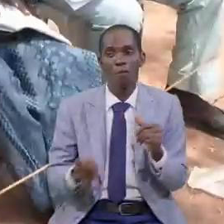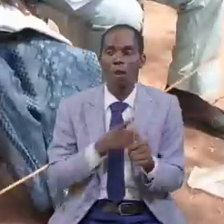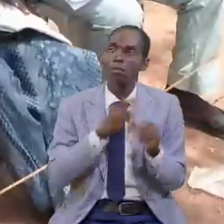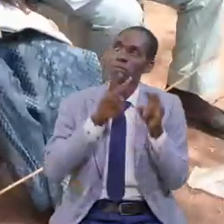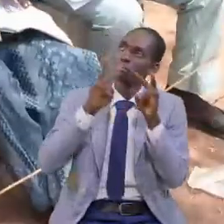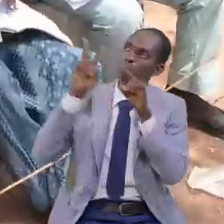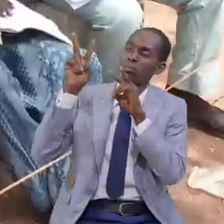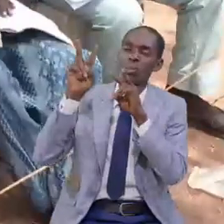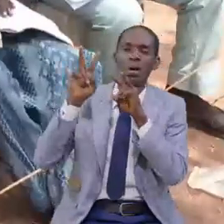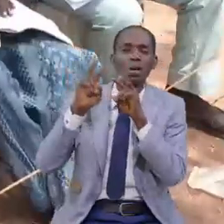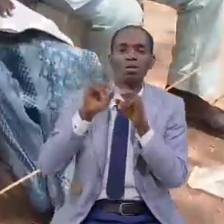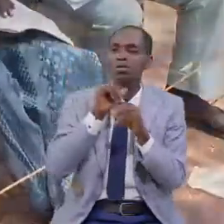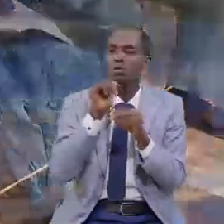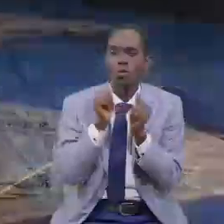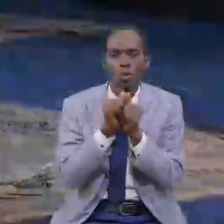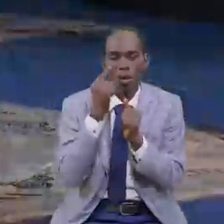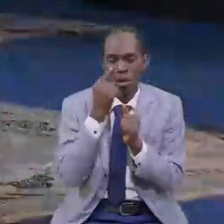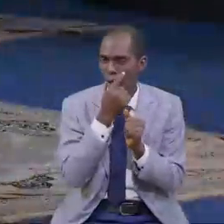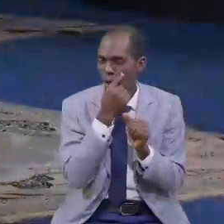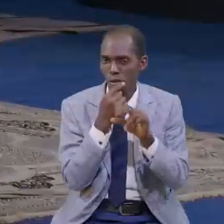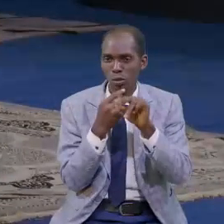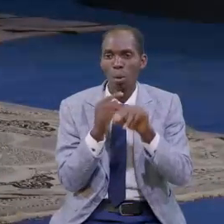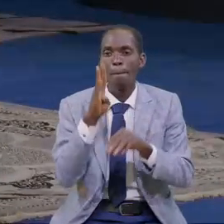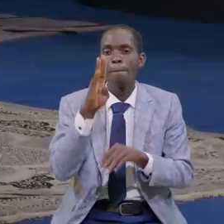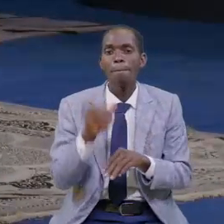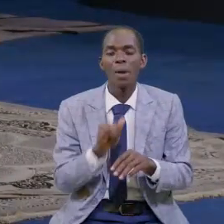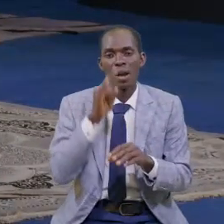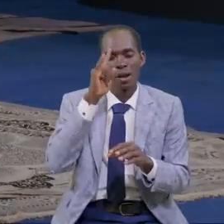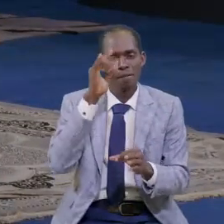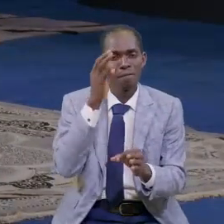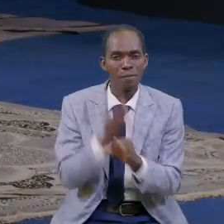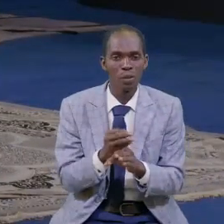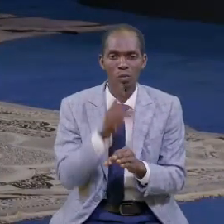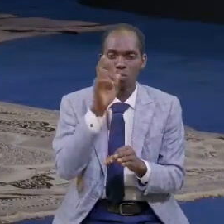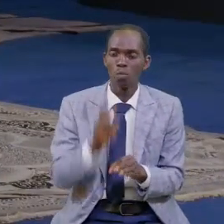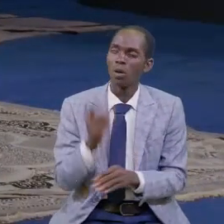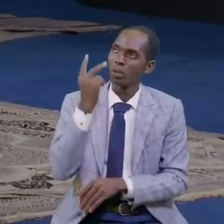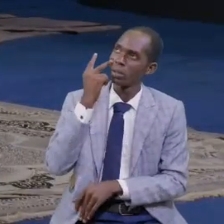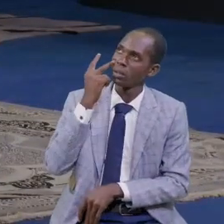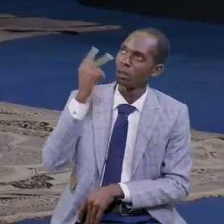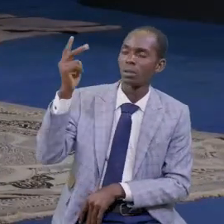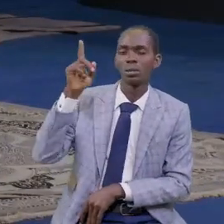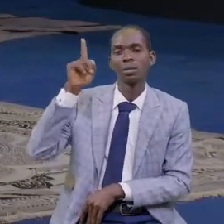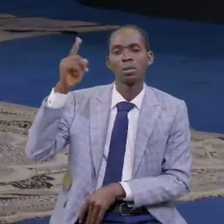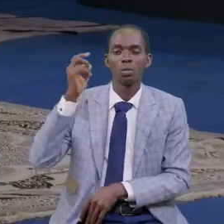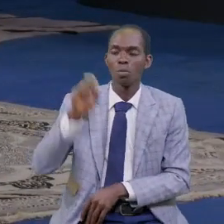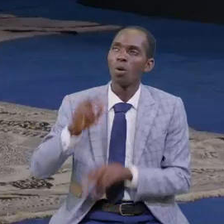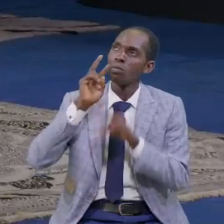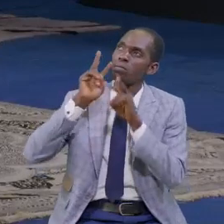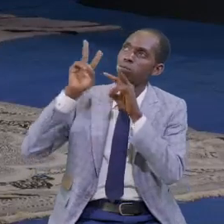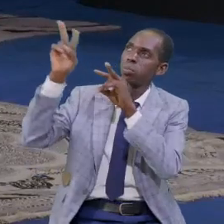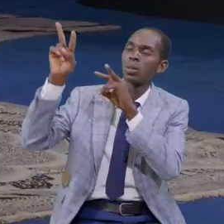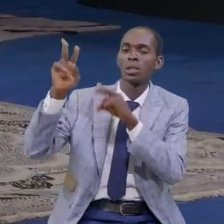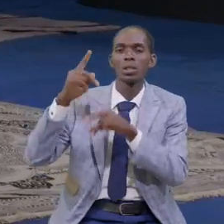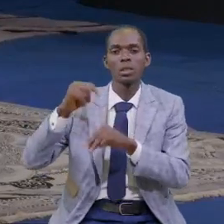faith. You must focus on him. You must behold him. Behold the Lamb of God, which